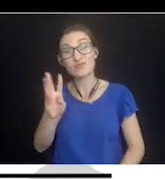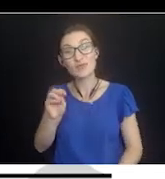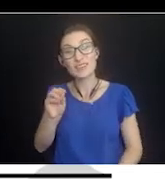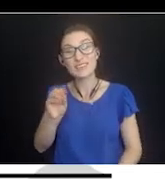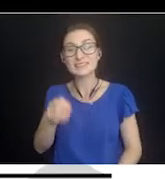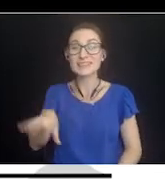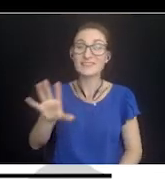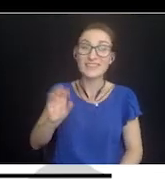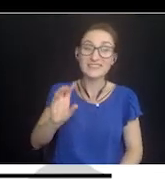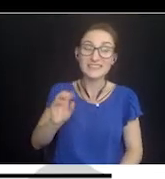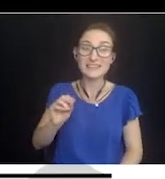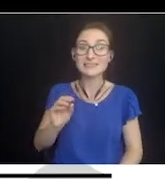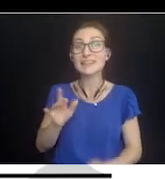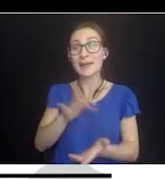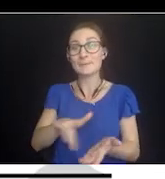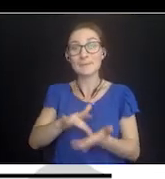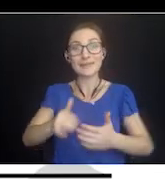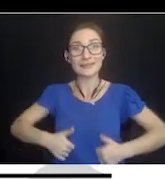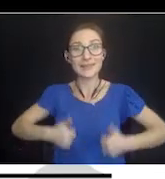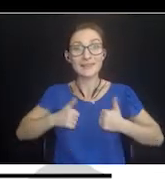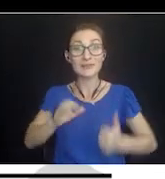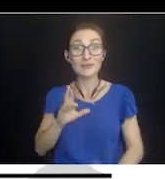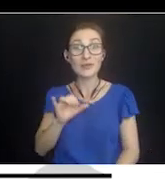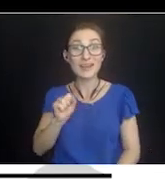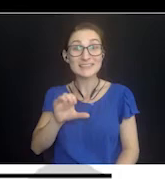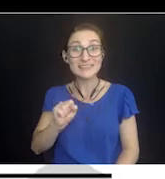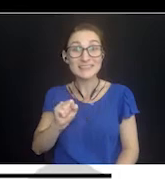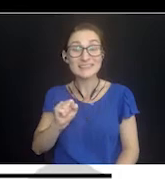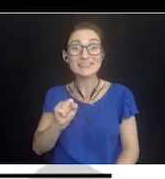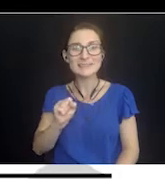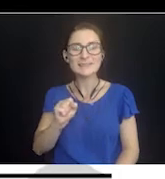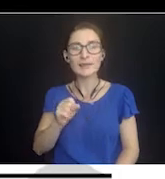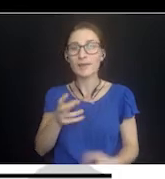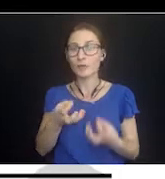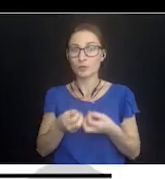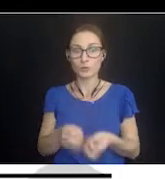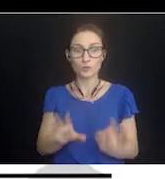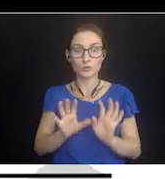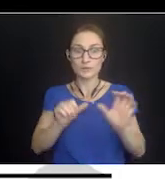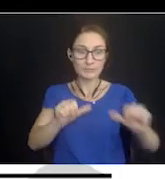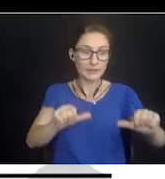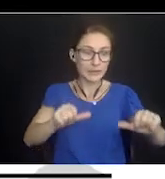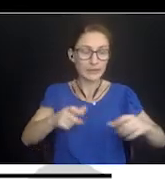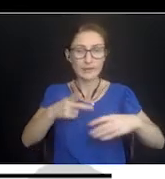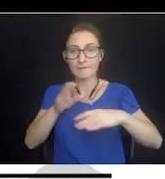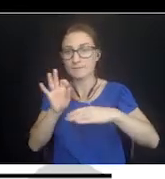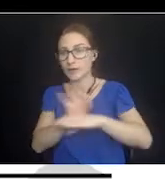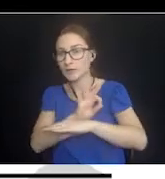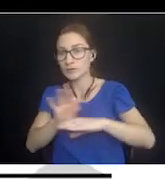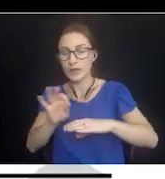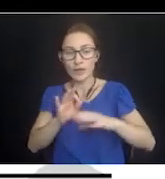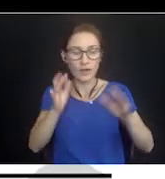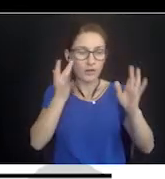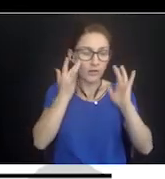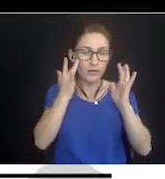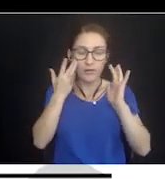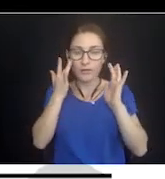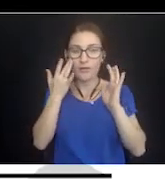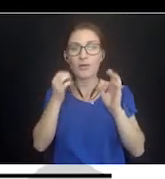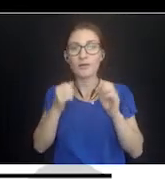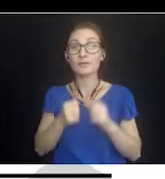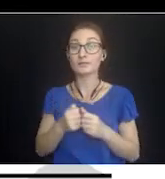are changing. And then you hit your 40s and your 50s, and you start going into a midlife crisis because you start losing abilities